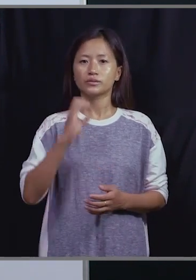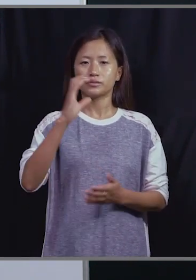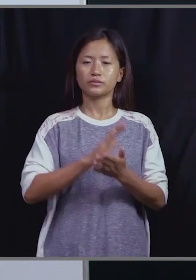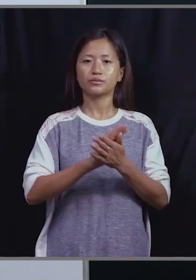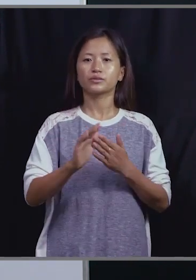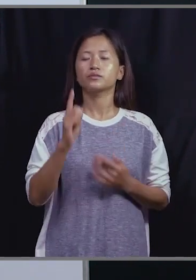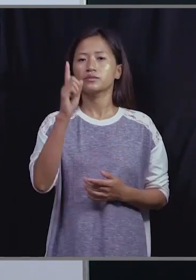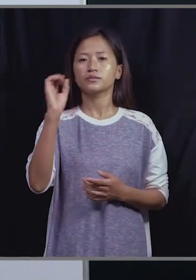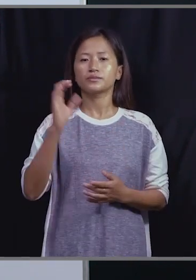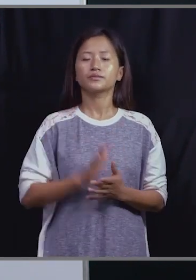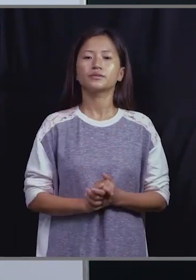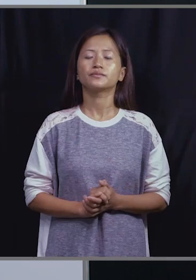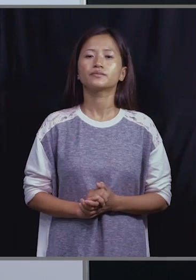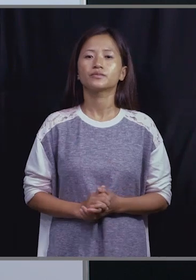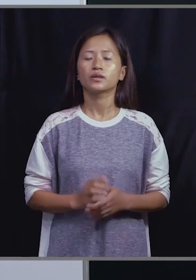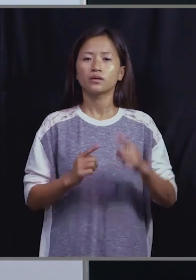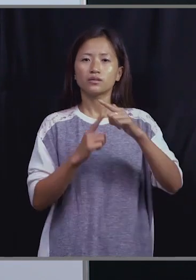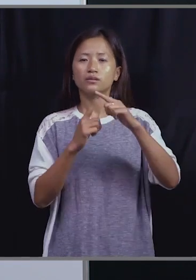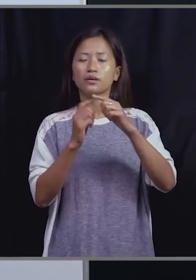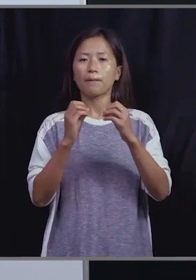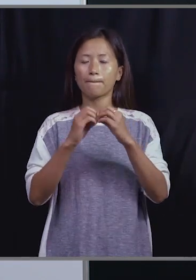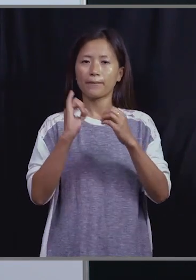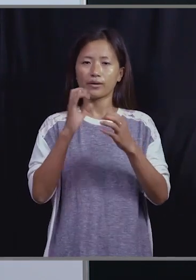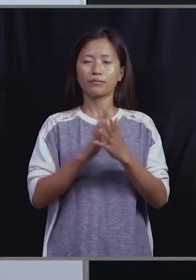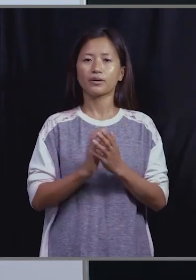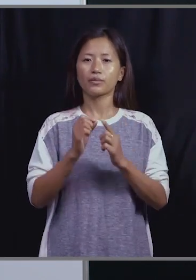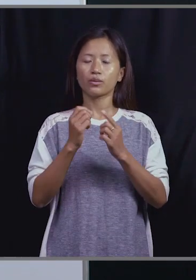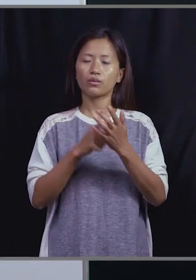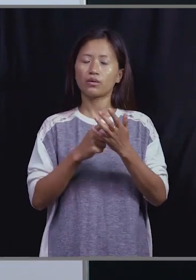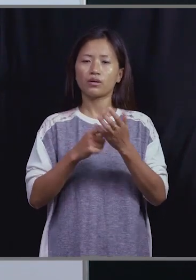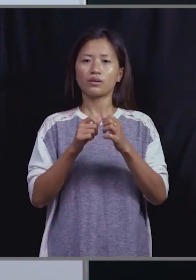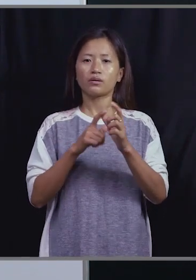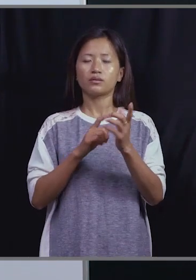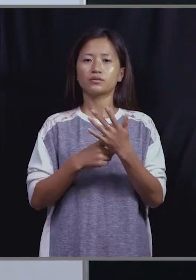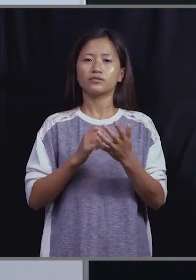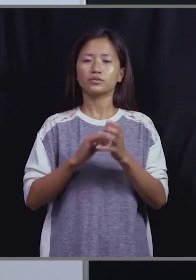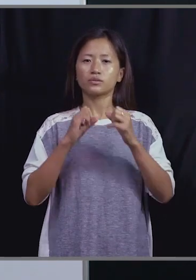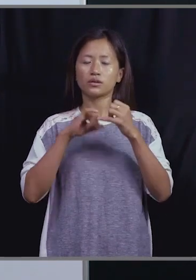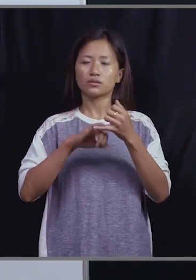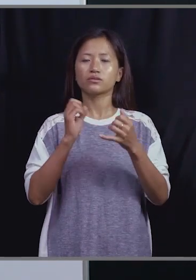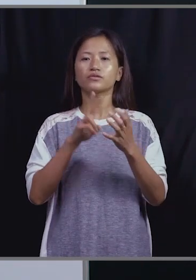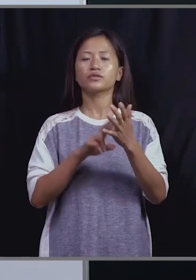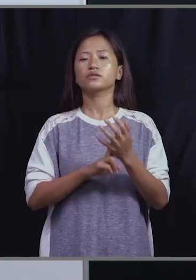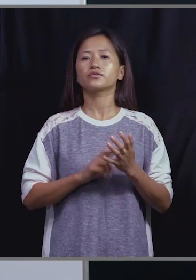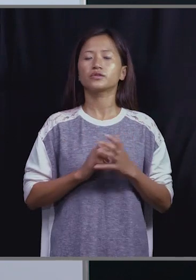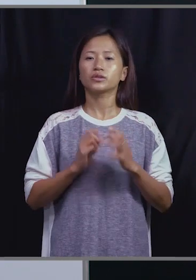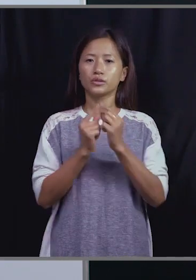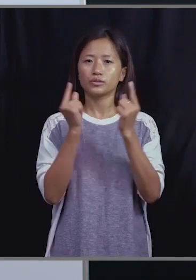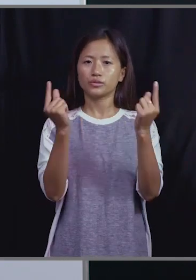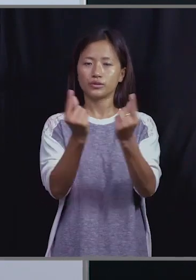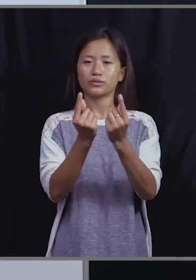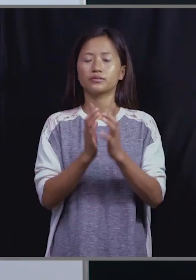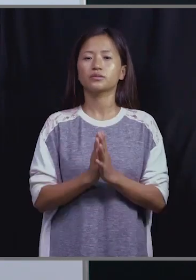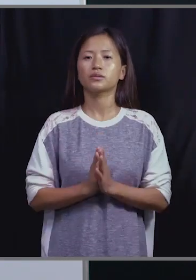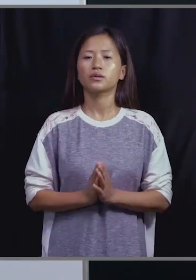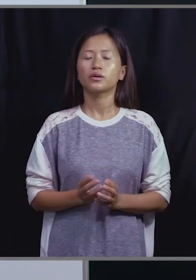chapter 10, topic End of Bipolarity, Disintegration of Soviet Union. In the previous session we have discussed about the